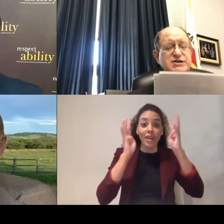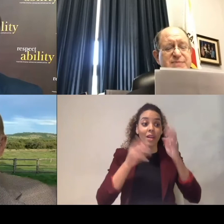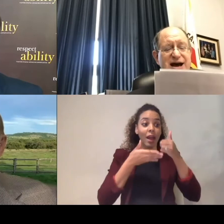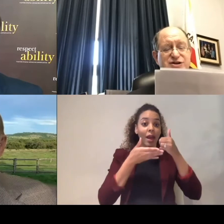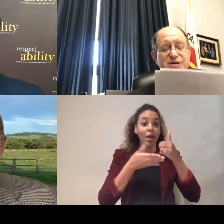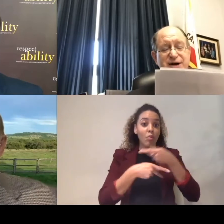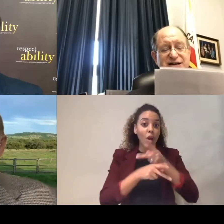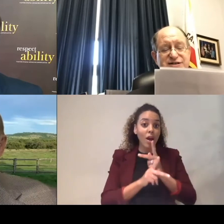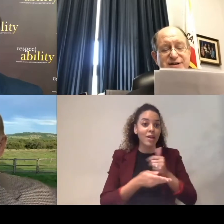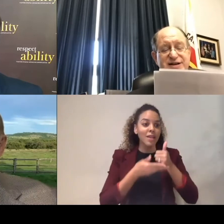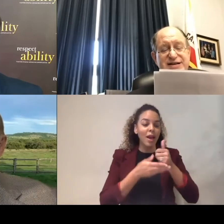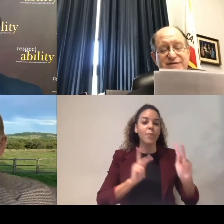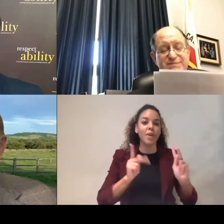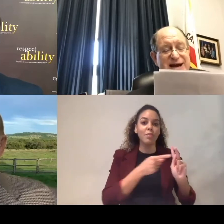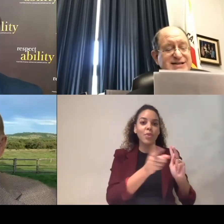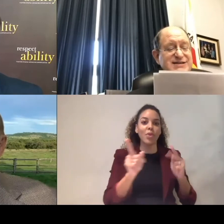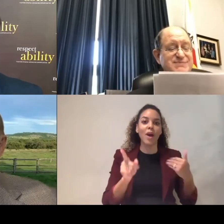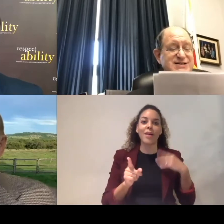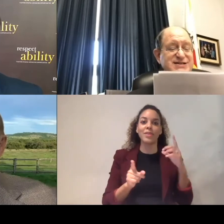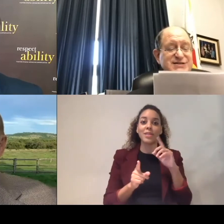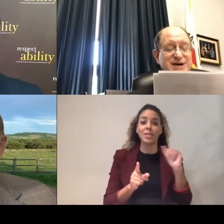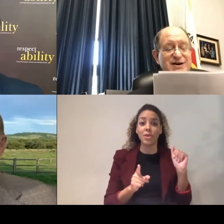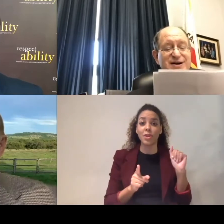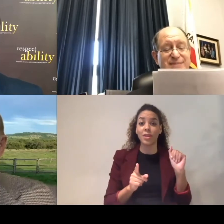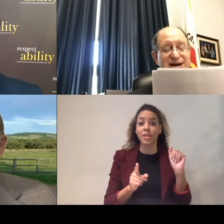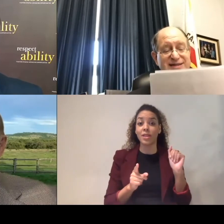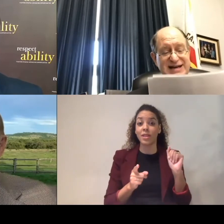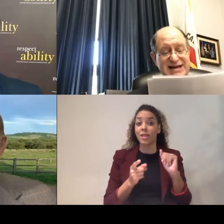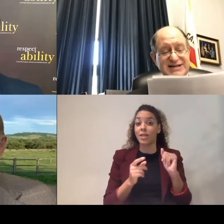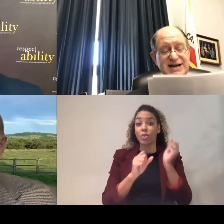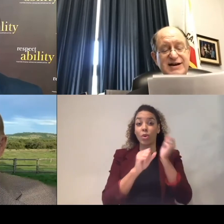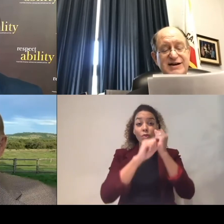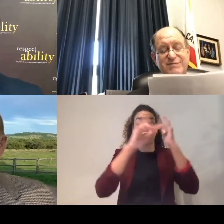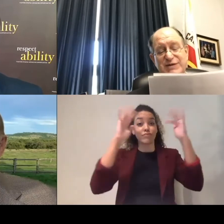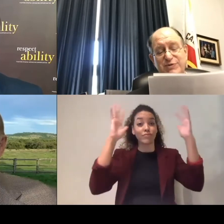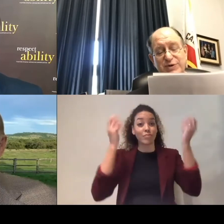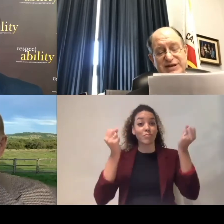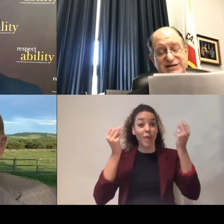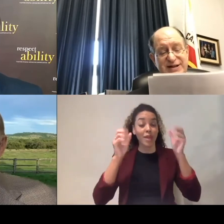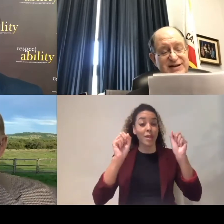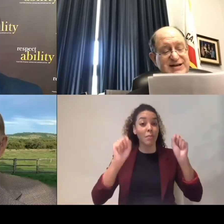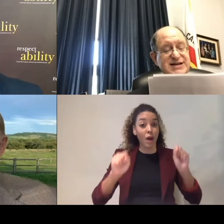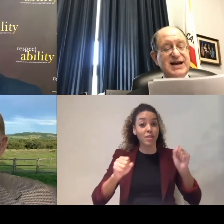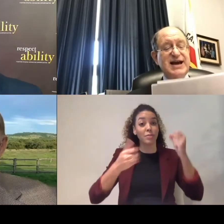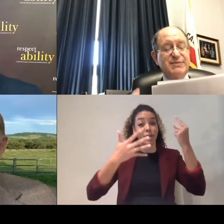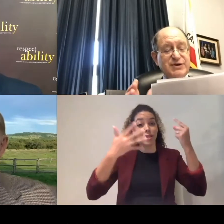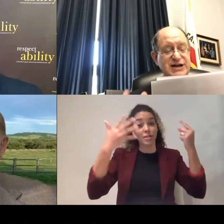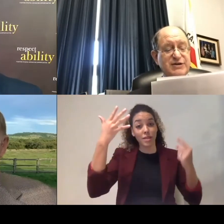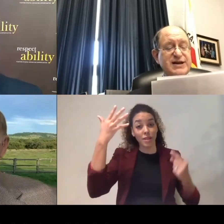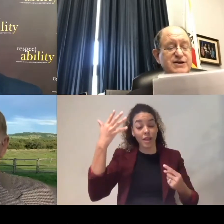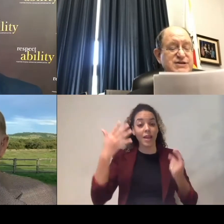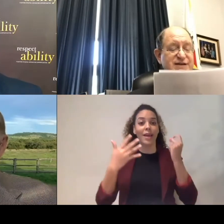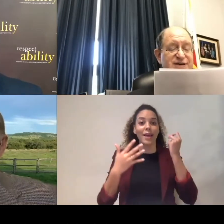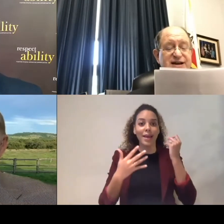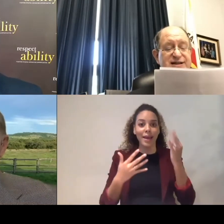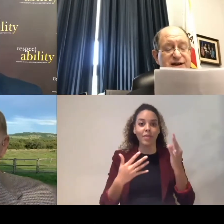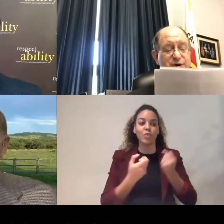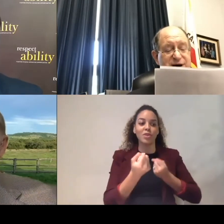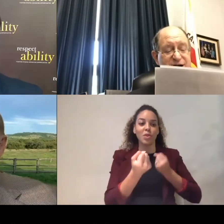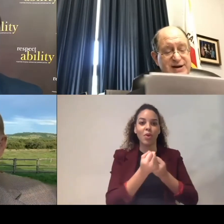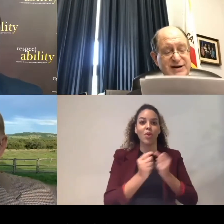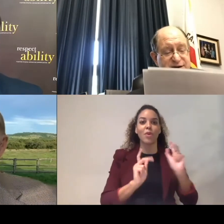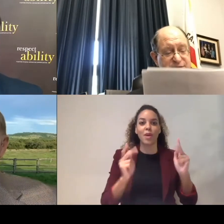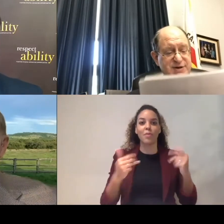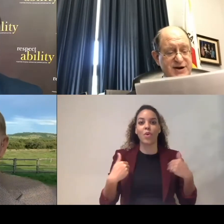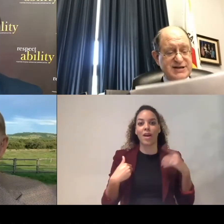Just imagine the possibilities if banks and businesses better met the needs of people with disabilities, particularly those living in low and